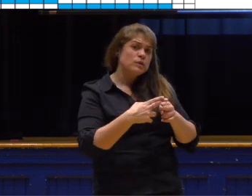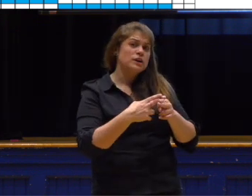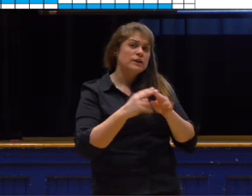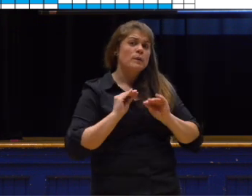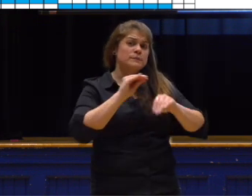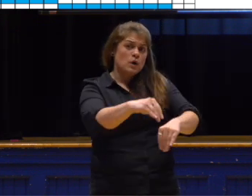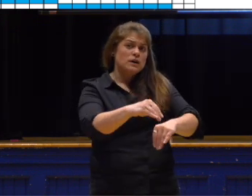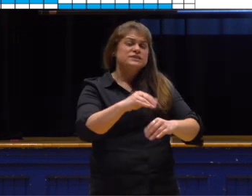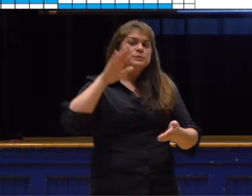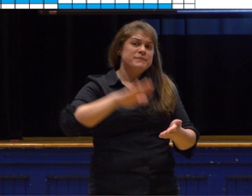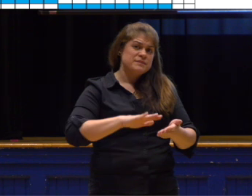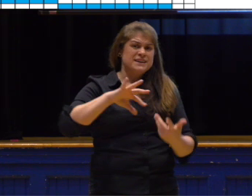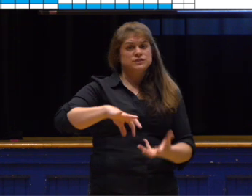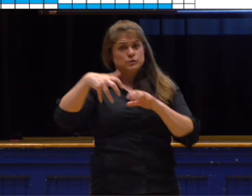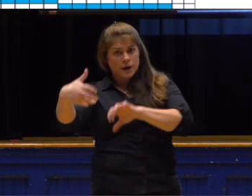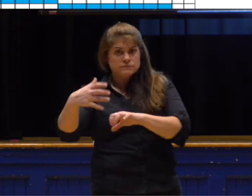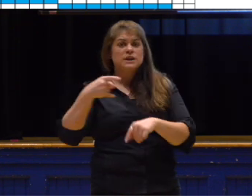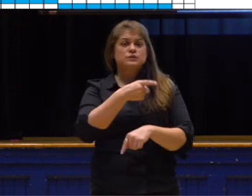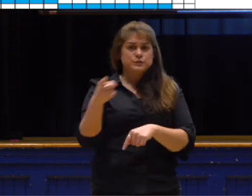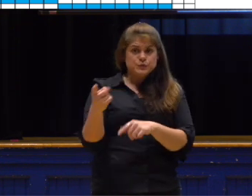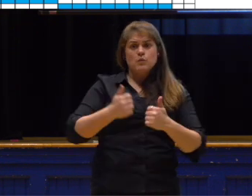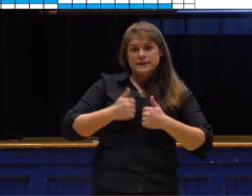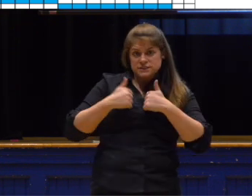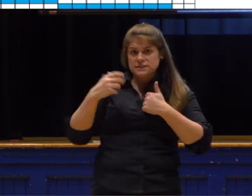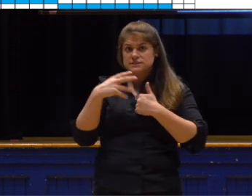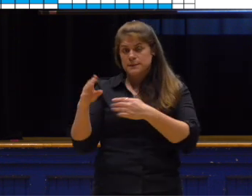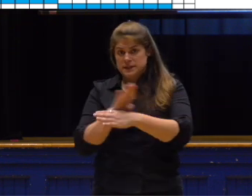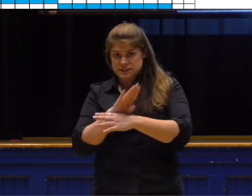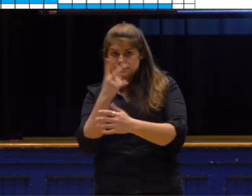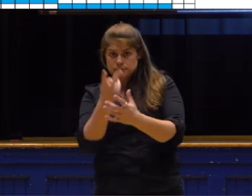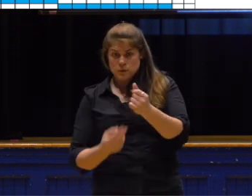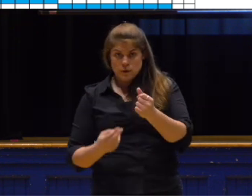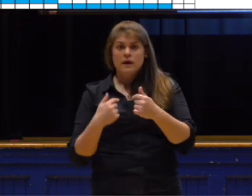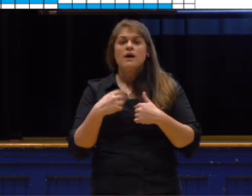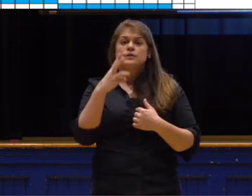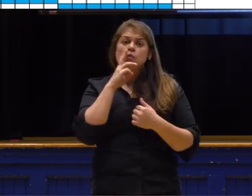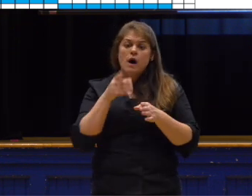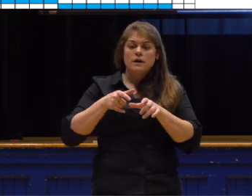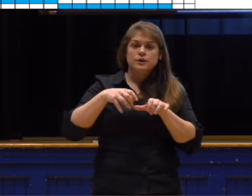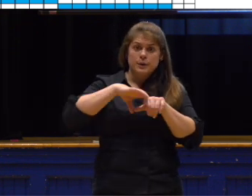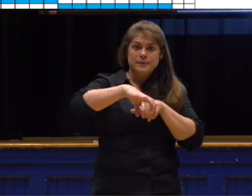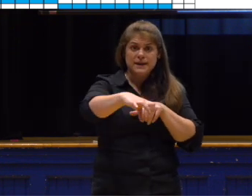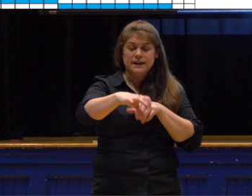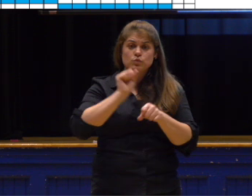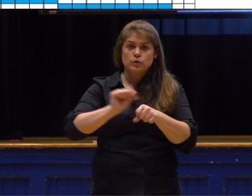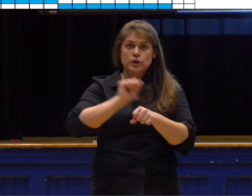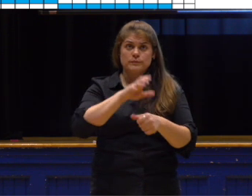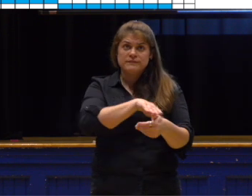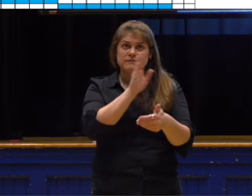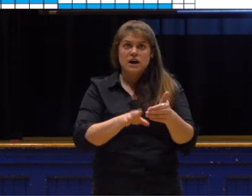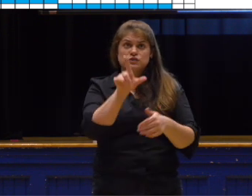service disruptions to homeowners and businesses. The water main work is scheduled to be completed by the end of